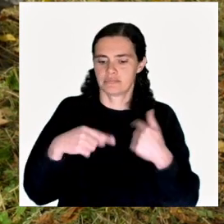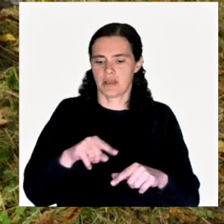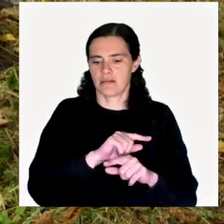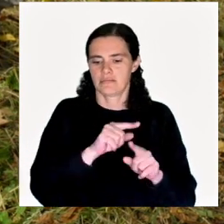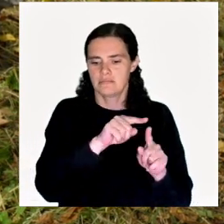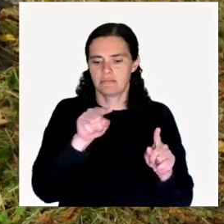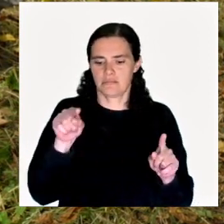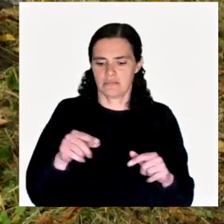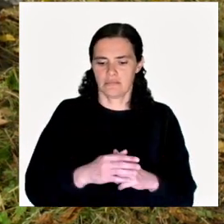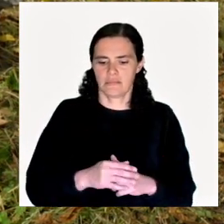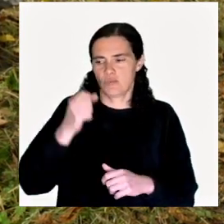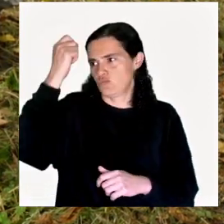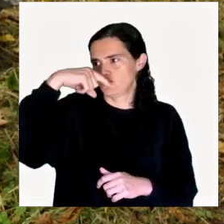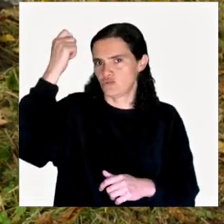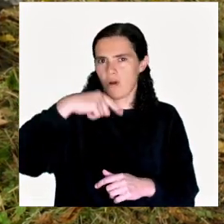entire